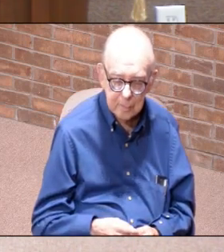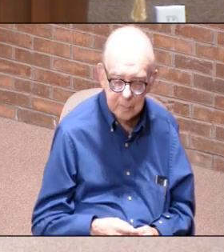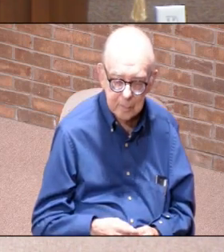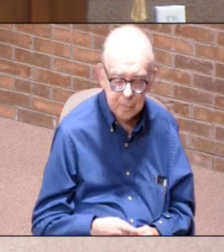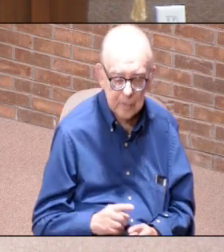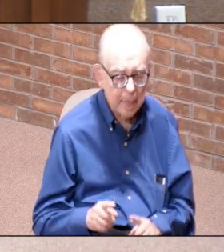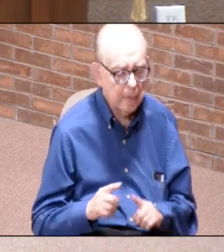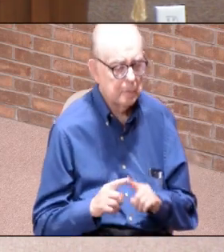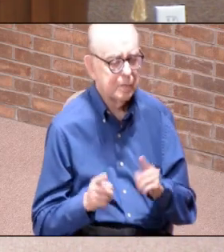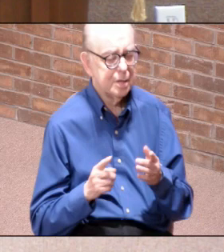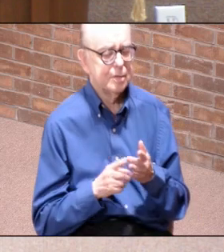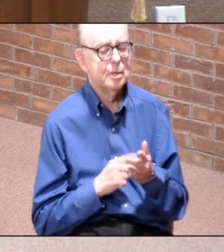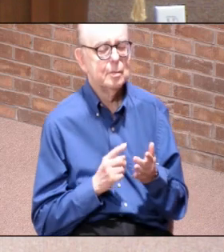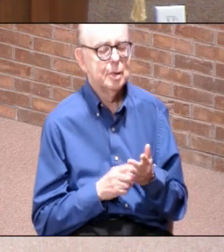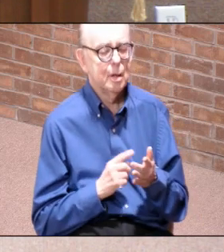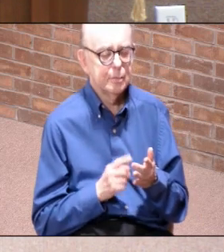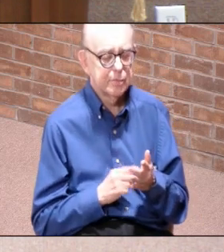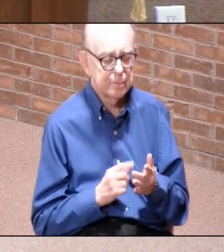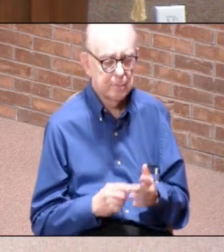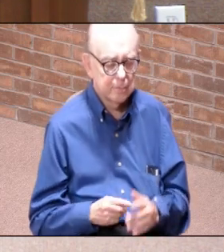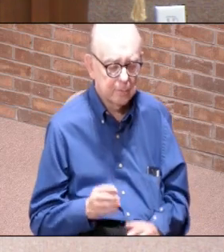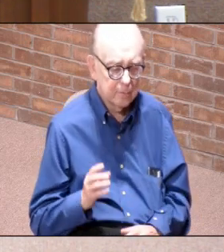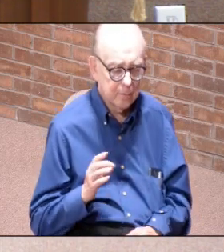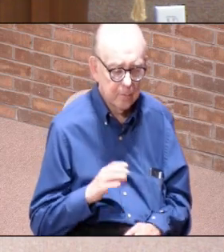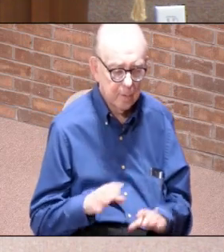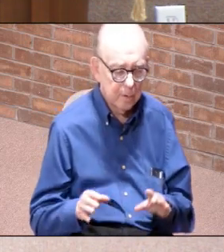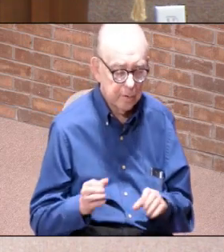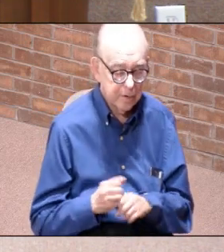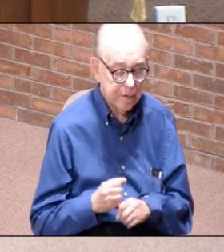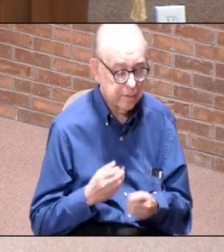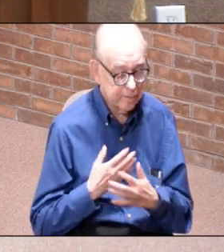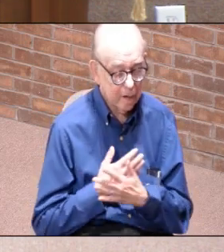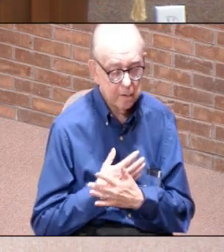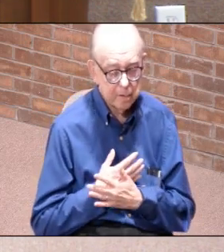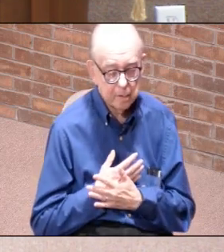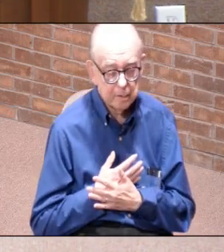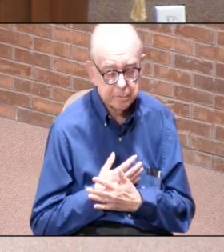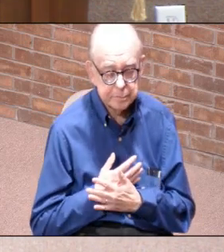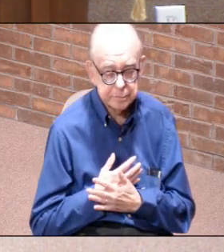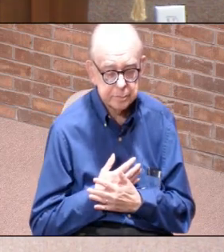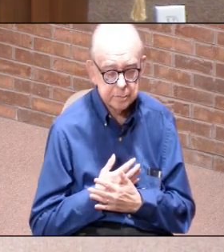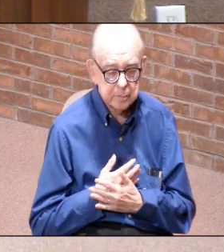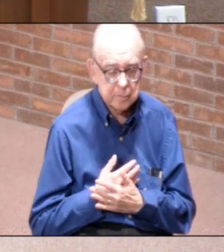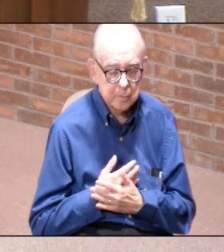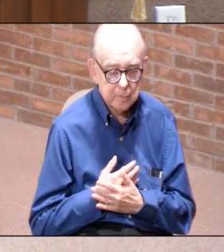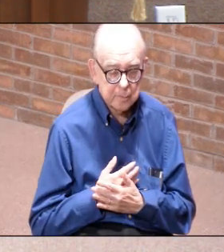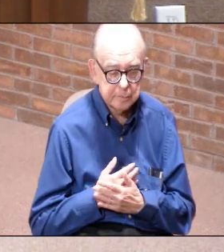But sometimes you do, you get scared.